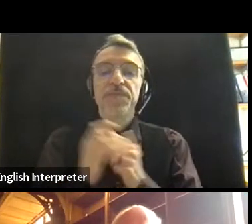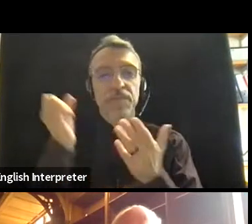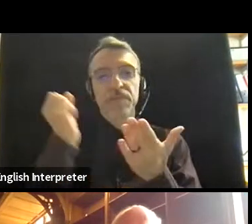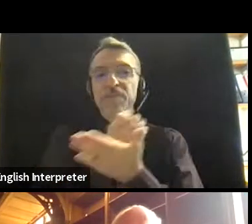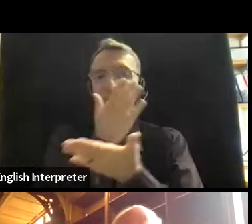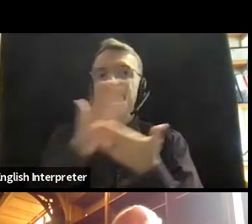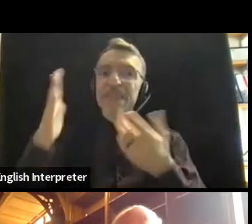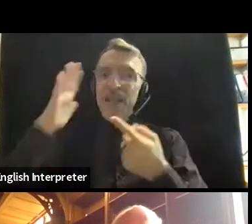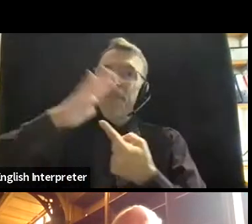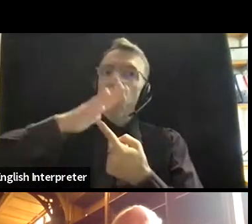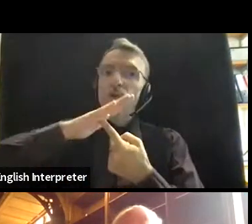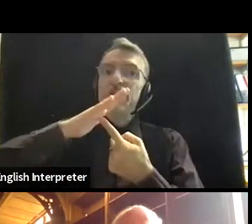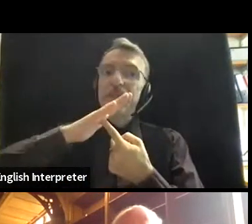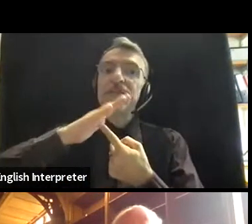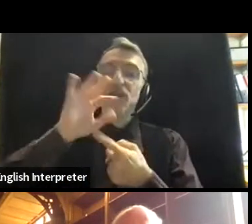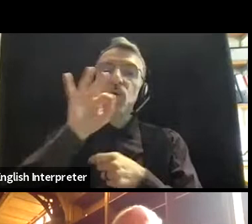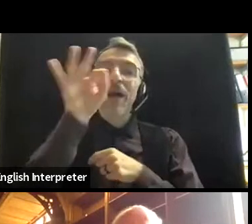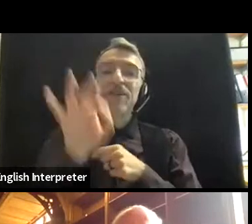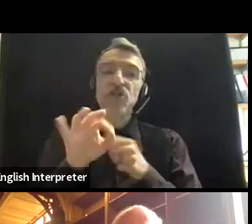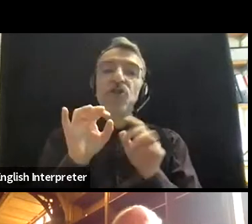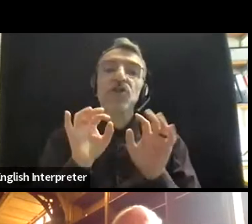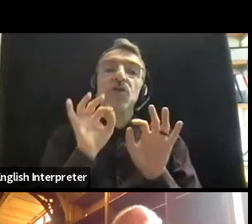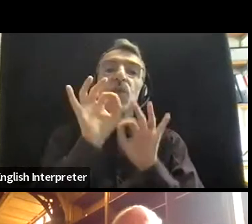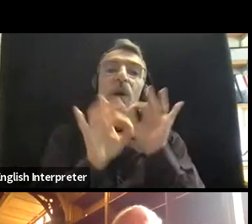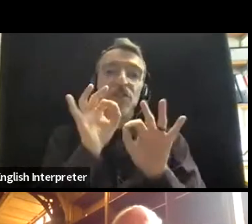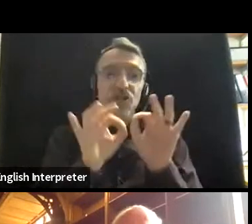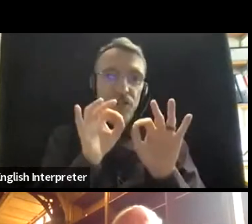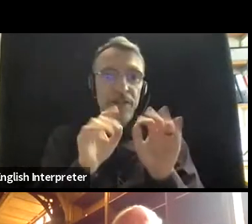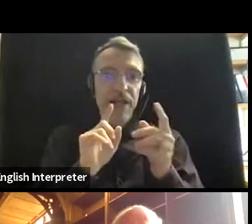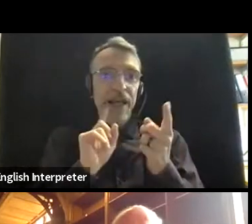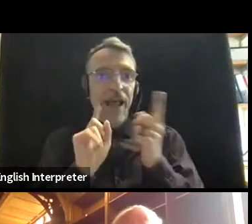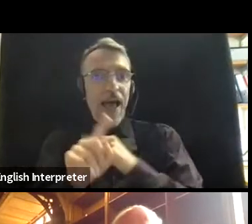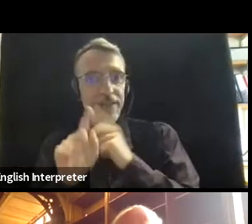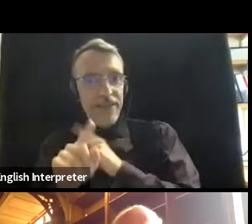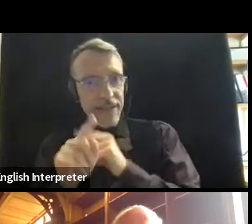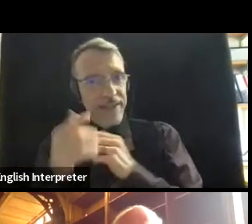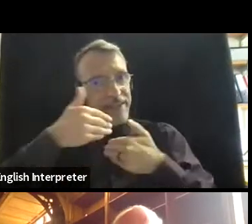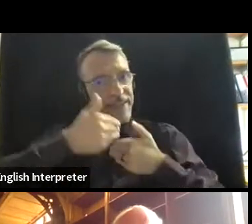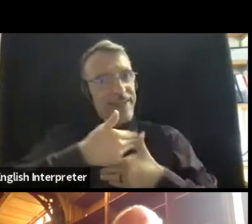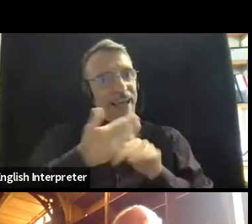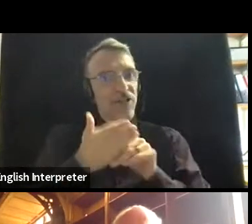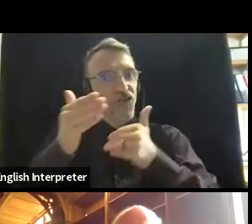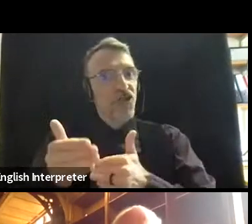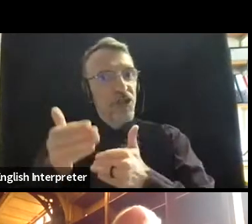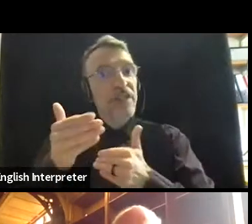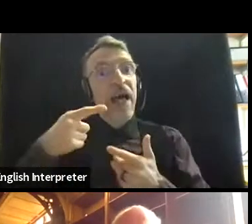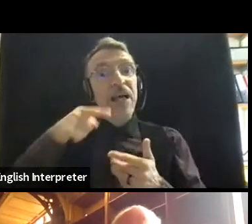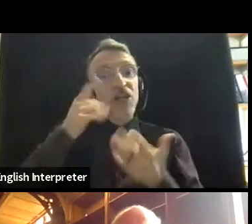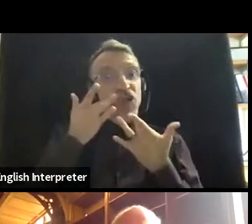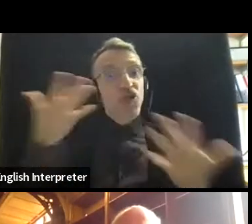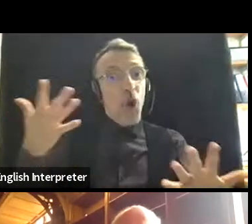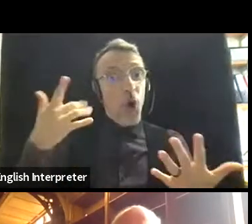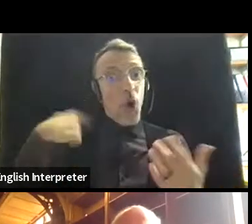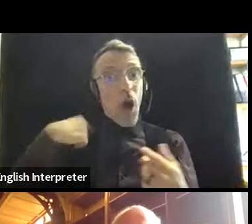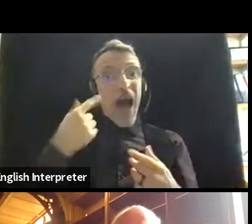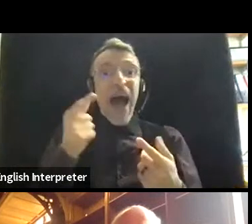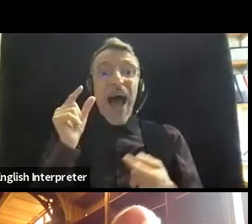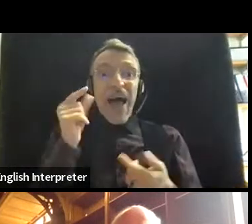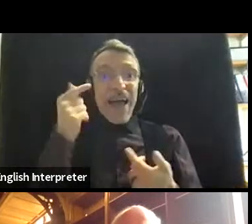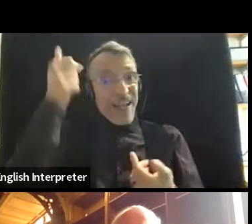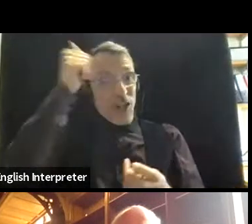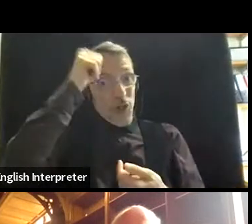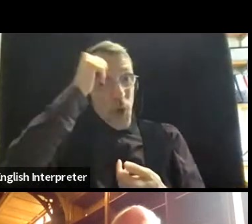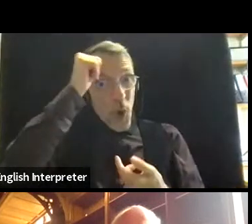important questions that are being raised in the Q&A just show how little we know, that we're just scratching the surface about